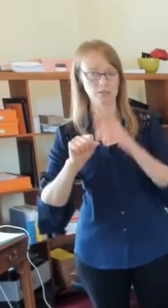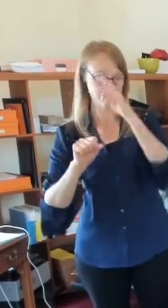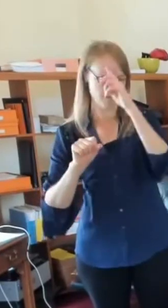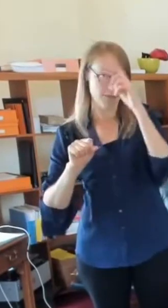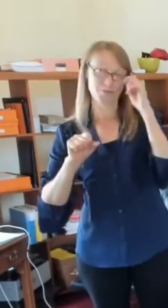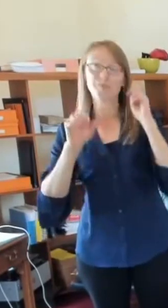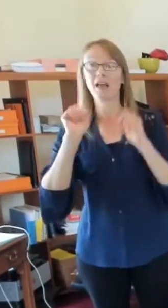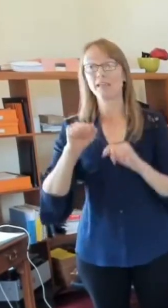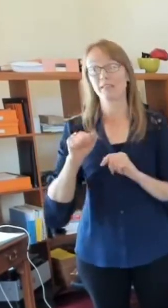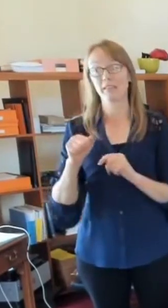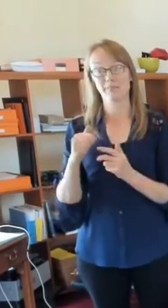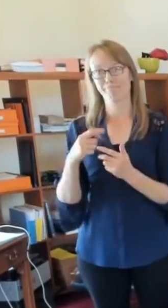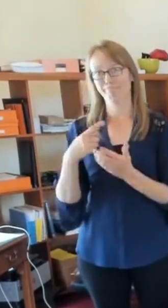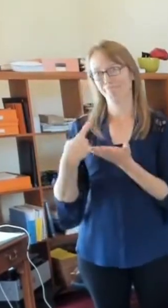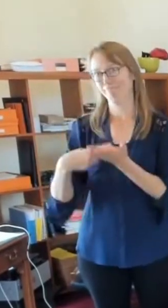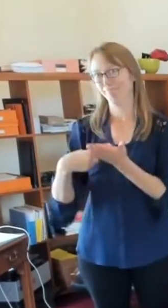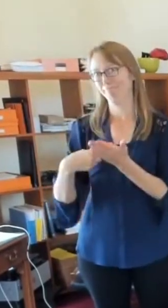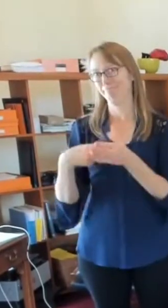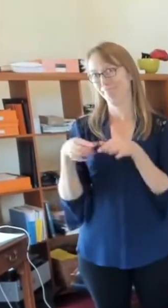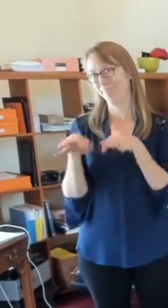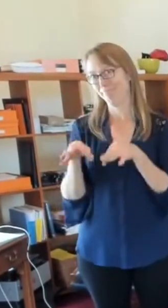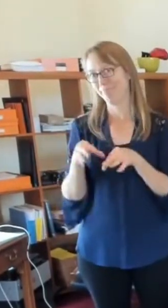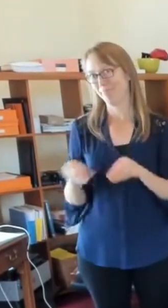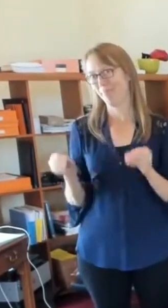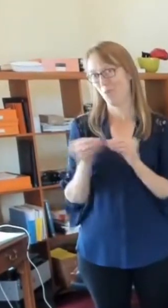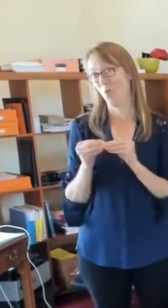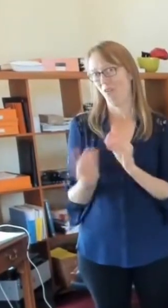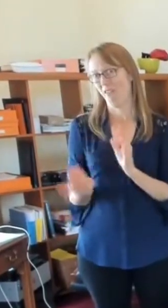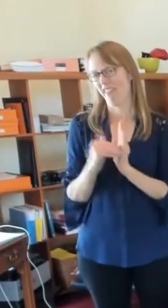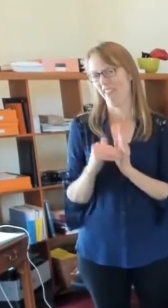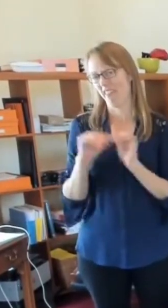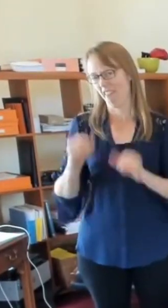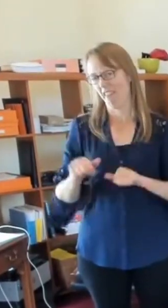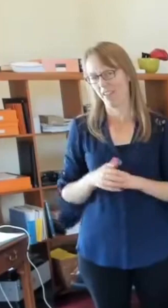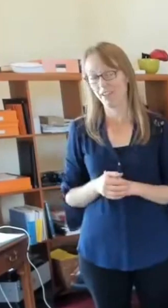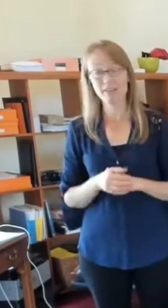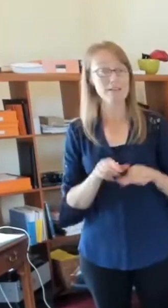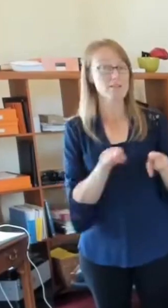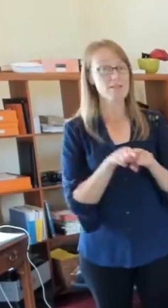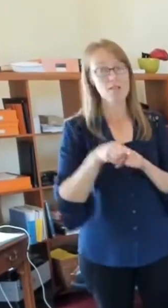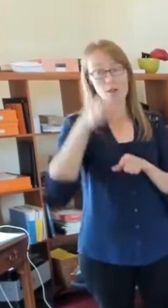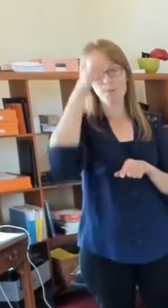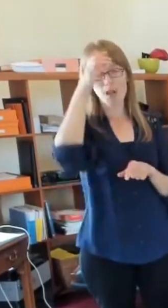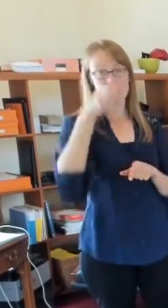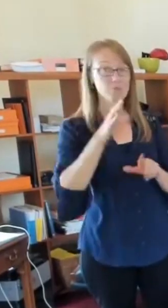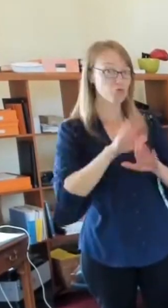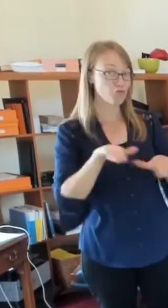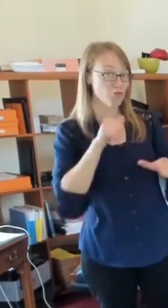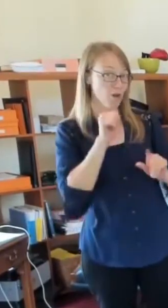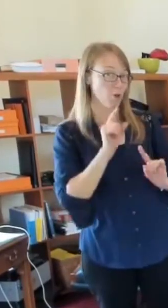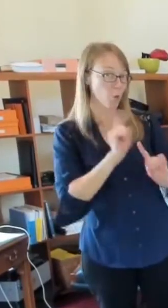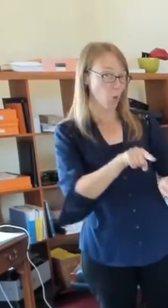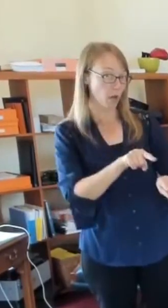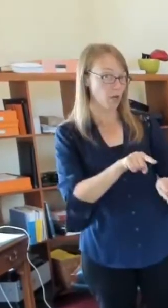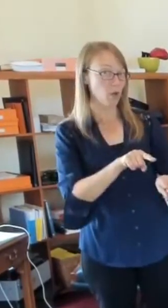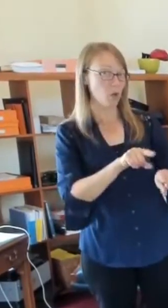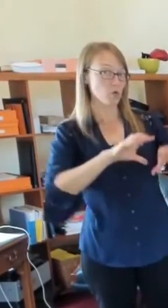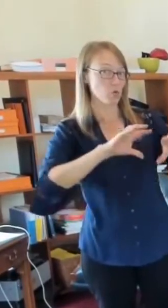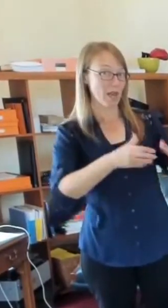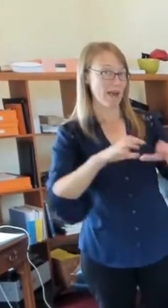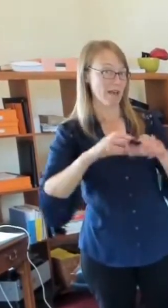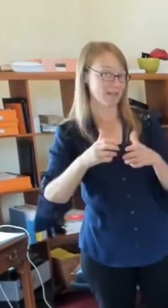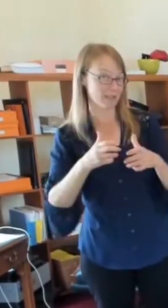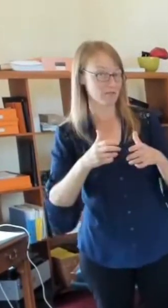most kids are not going to in-person classes at school, the sports that are allowed are more the